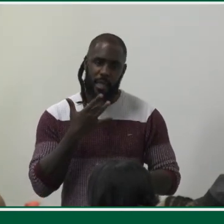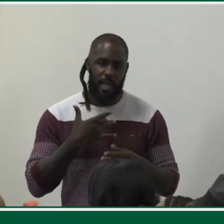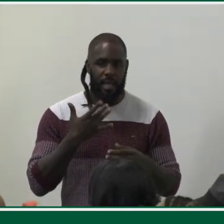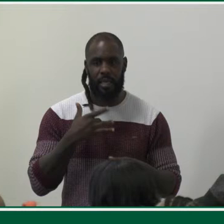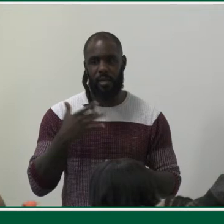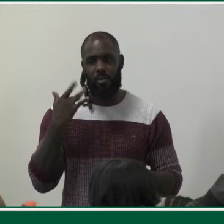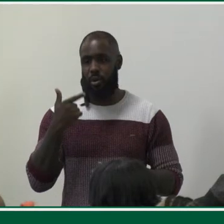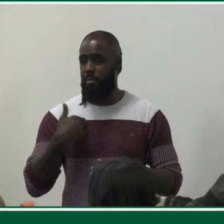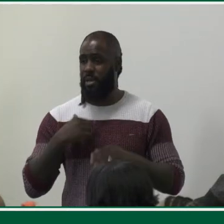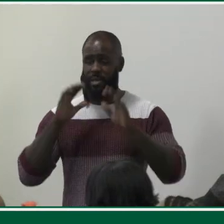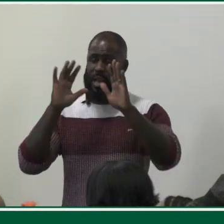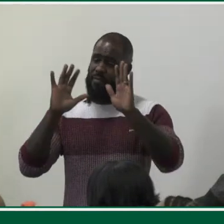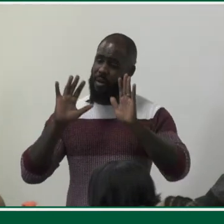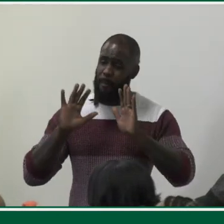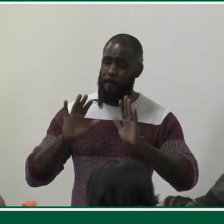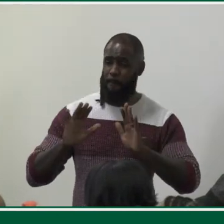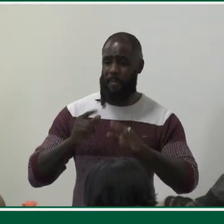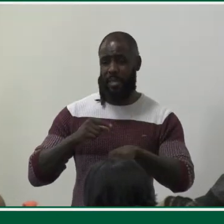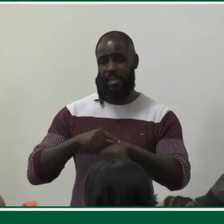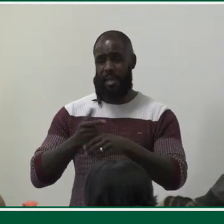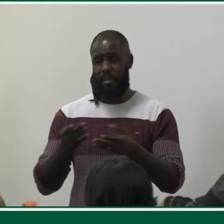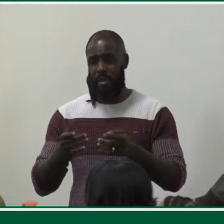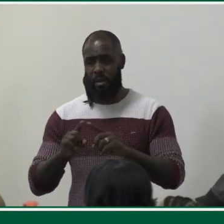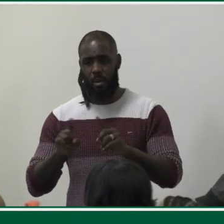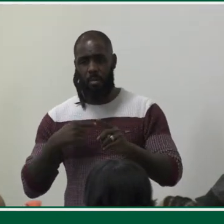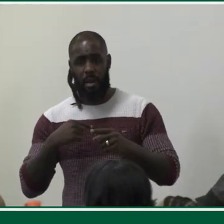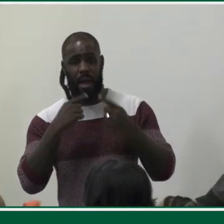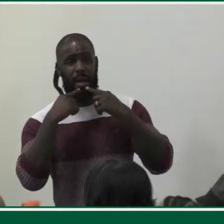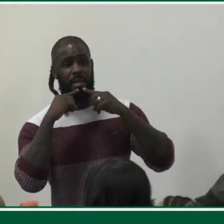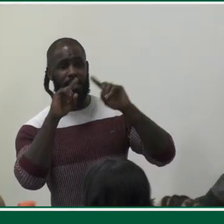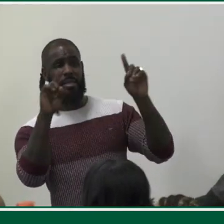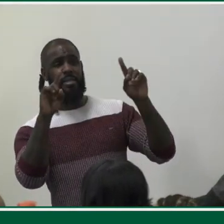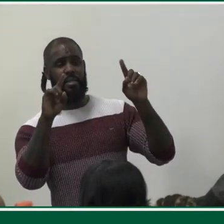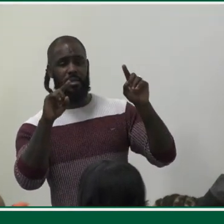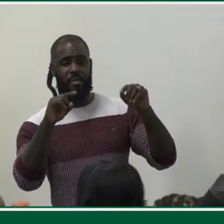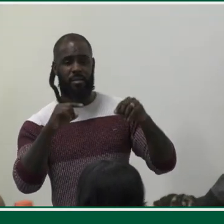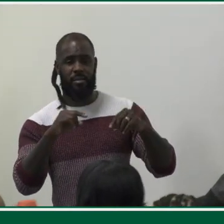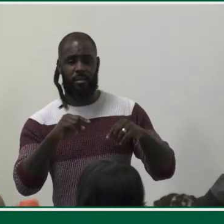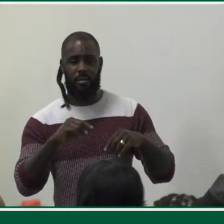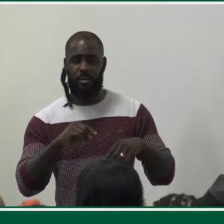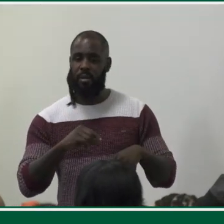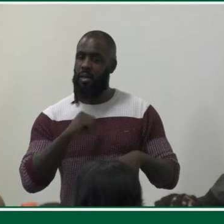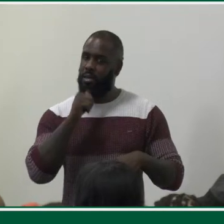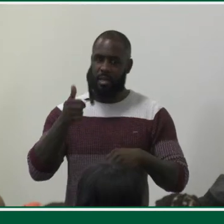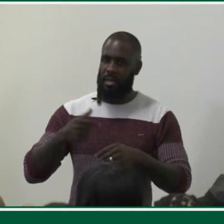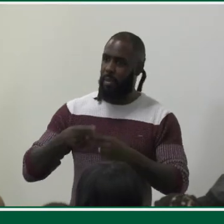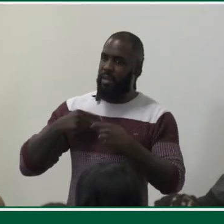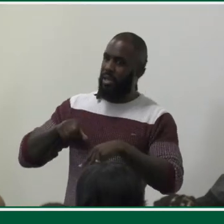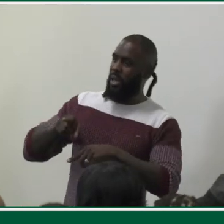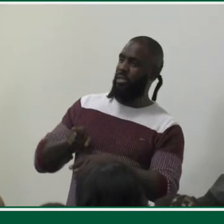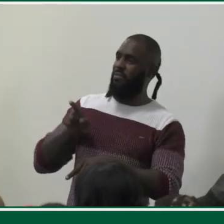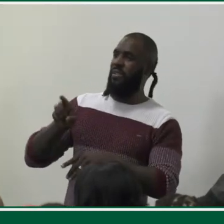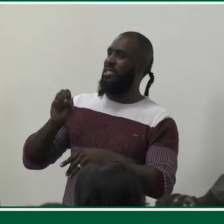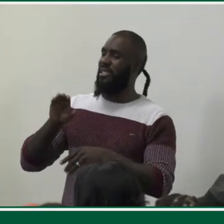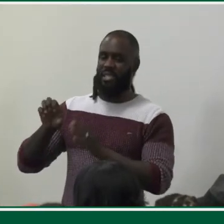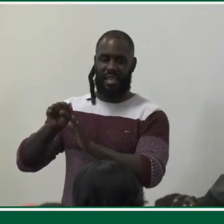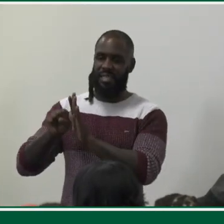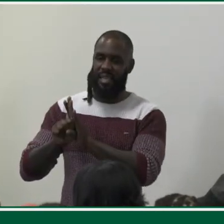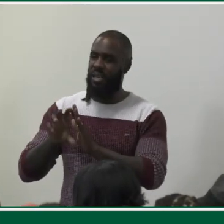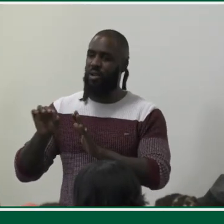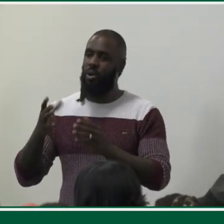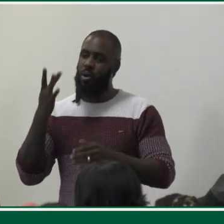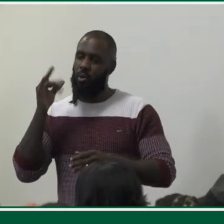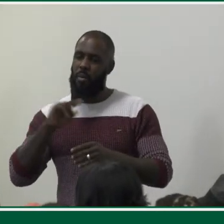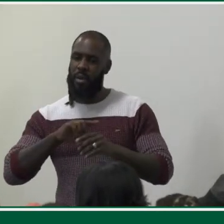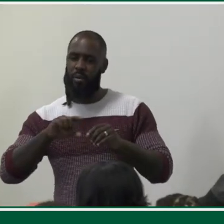an amazing experience being here, but I succeeded in spite of Sacramento State, not because of it, and it was because of a